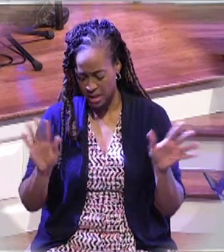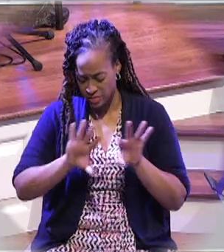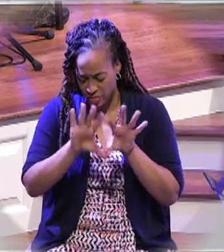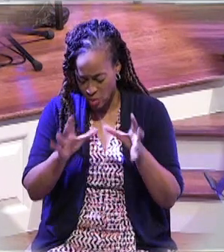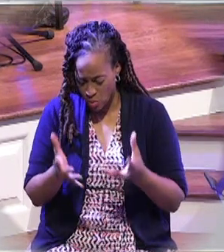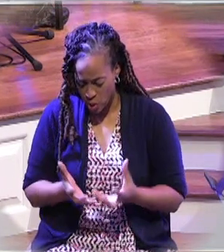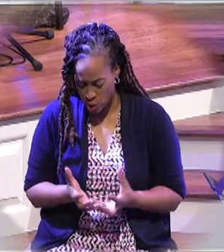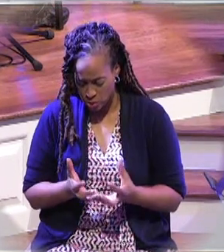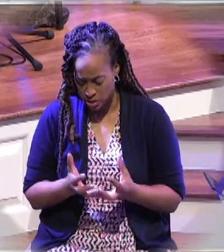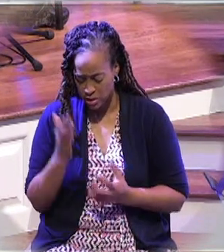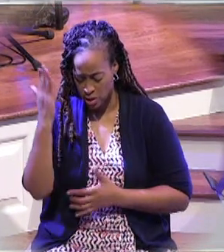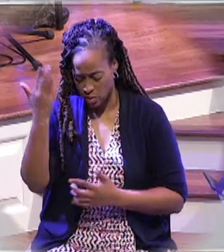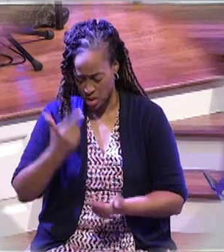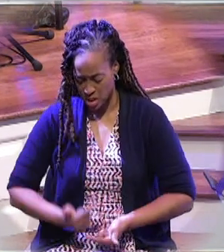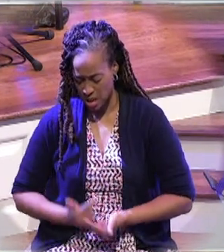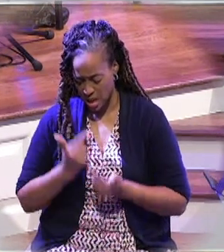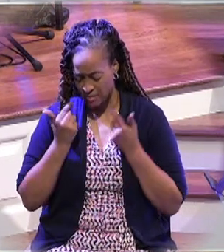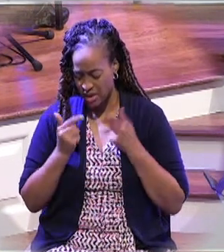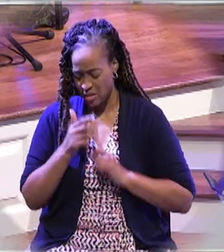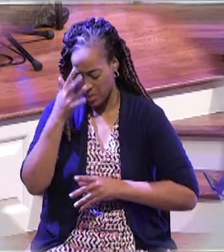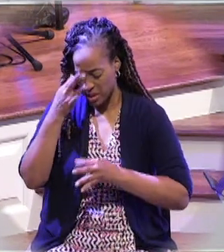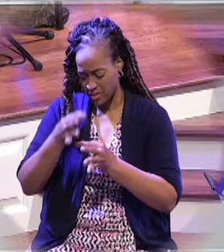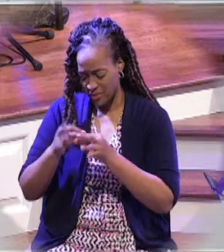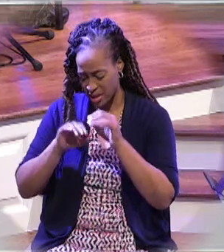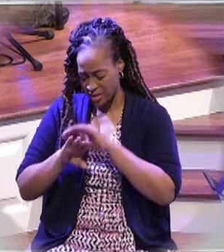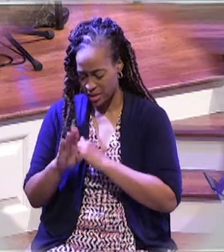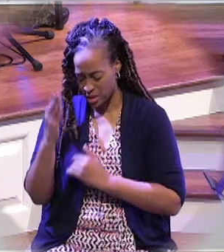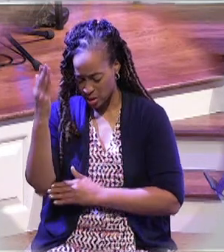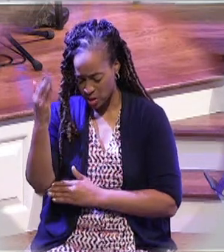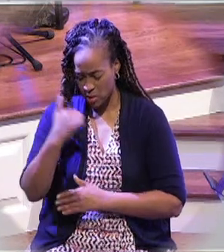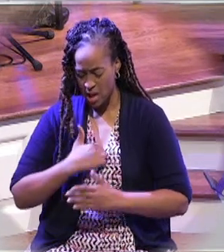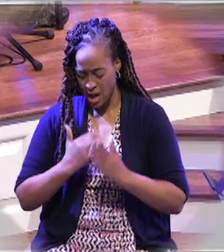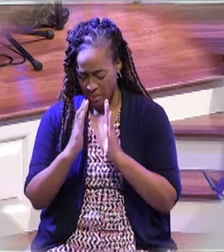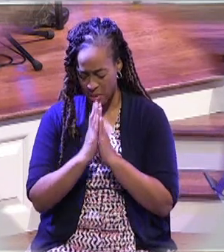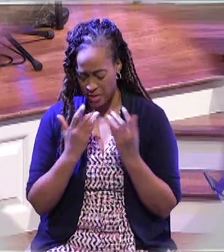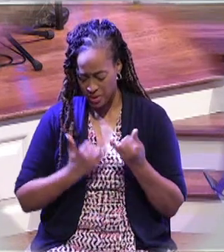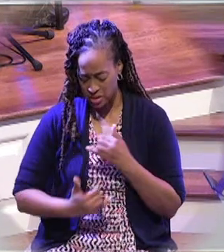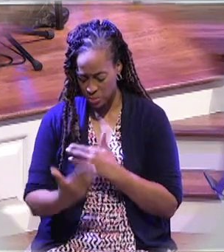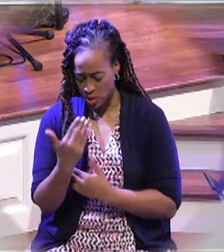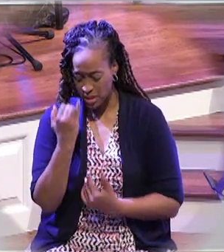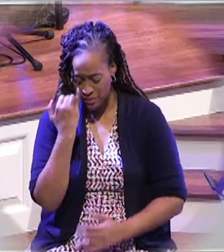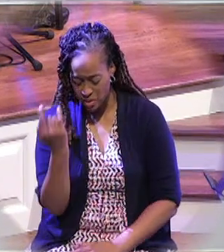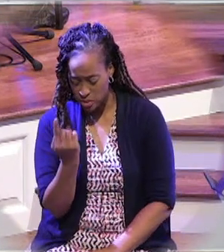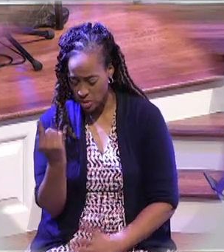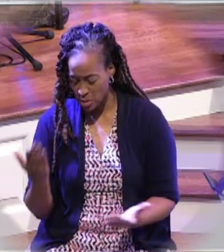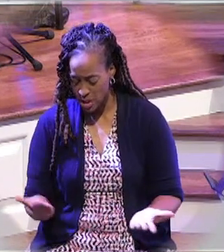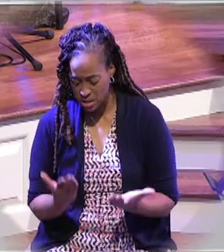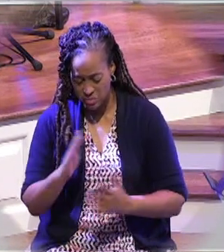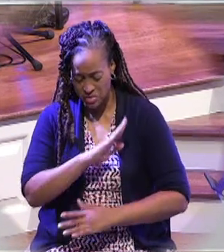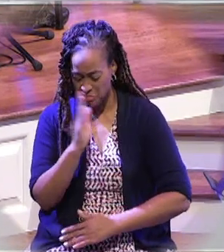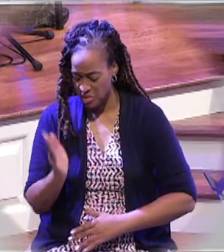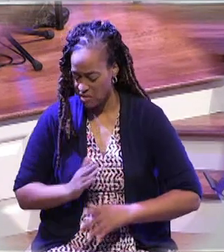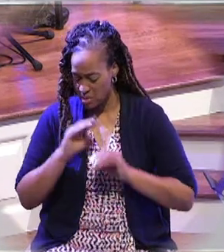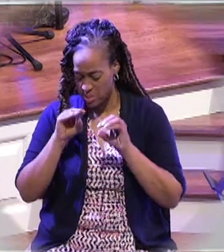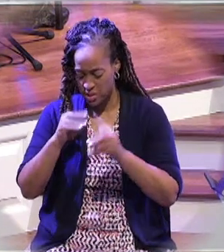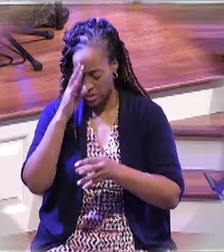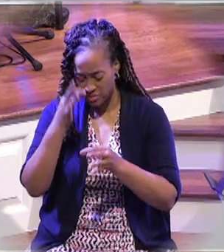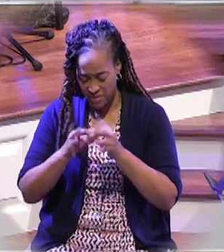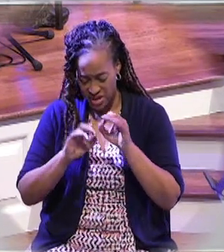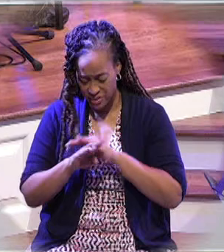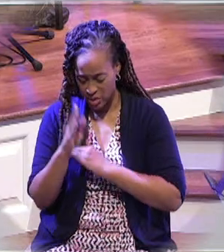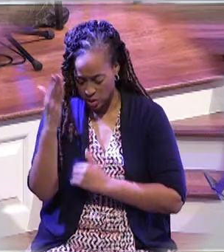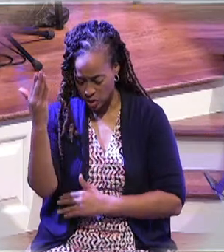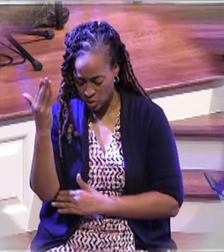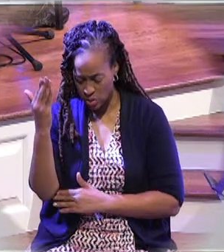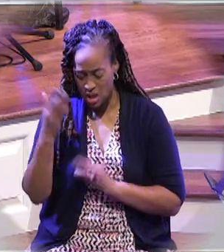you're alive, and that we can put our faith in you. Lord, I pray this morning that if there's someone here who's never put their faith in you, Lord,